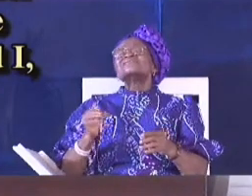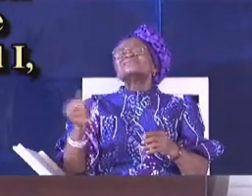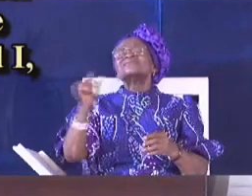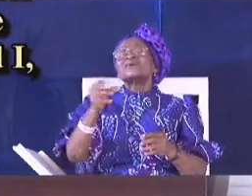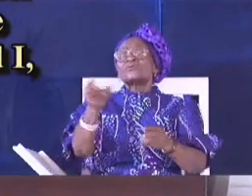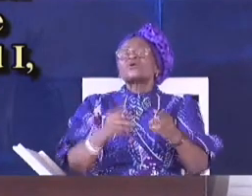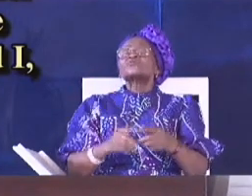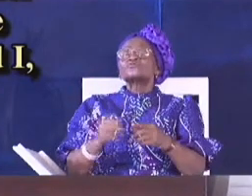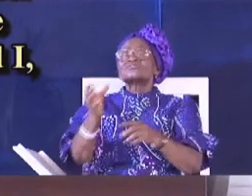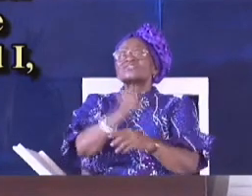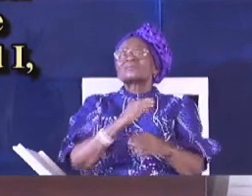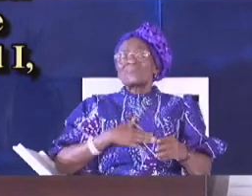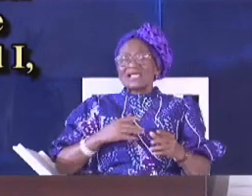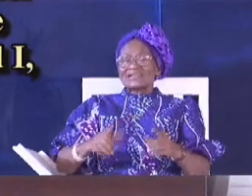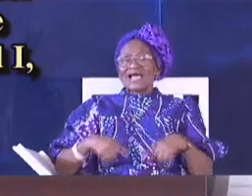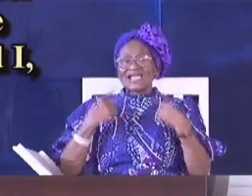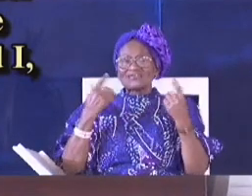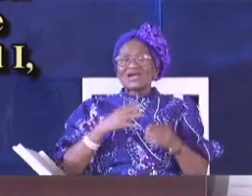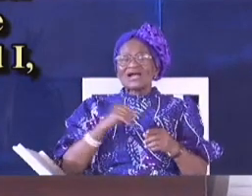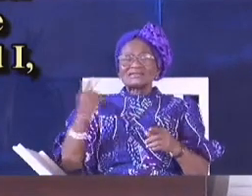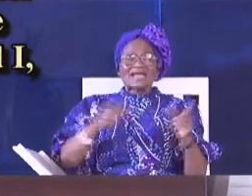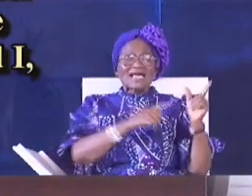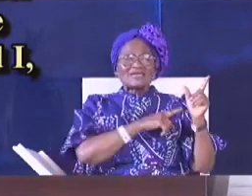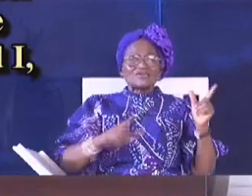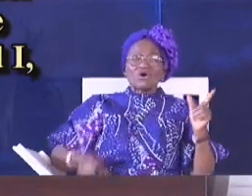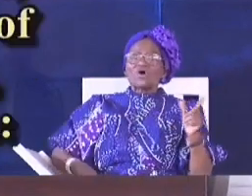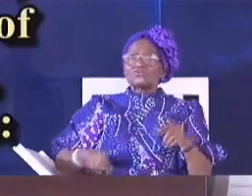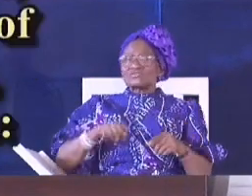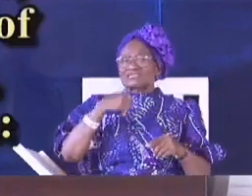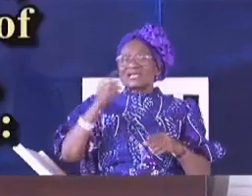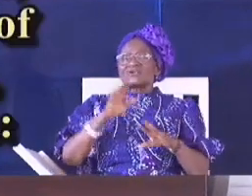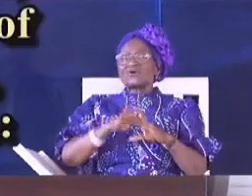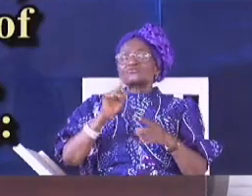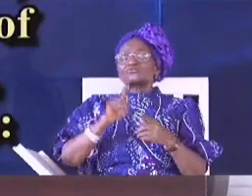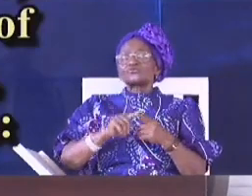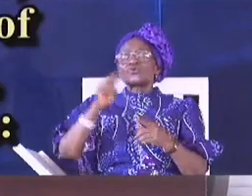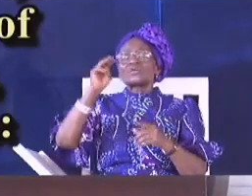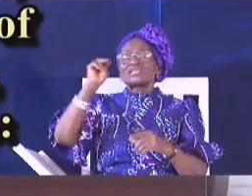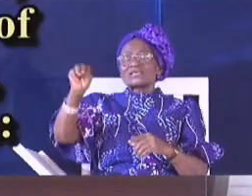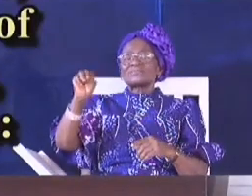away. And the Lord said unto him,